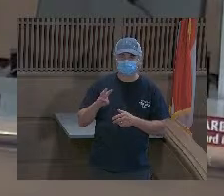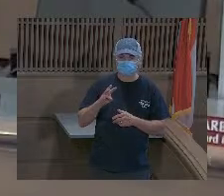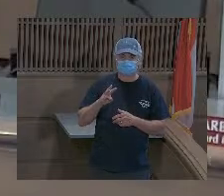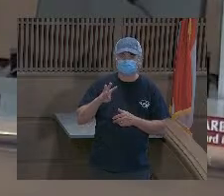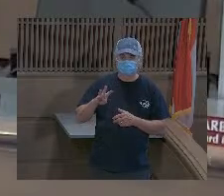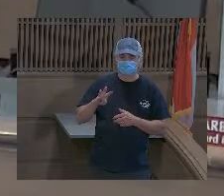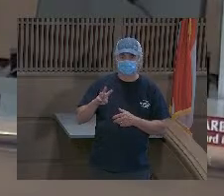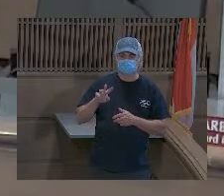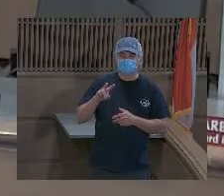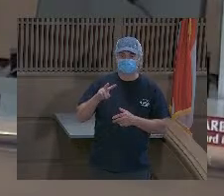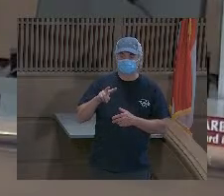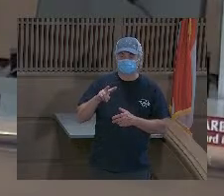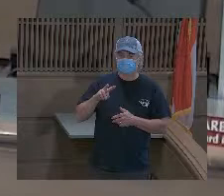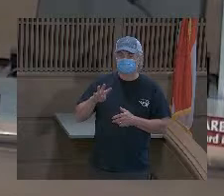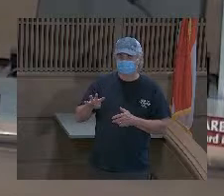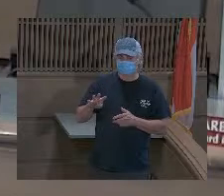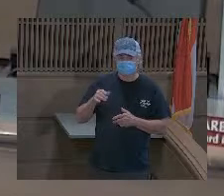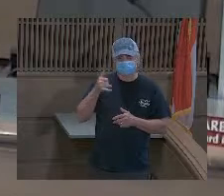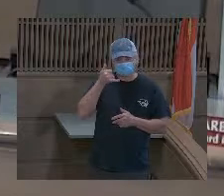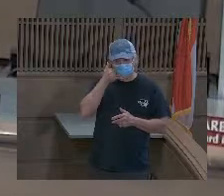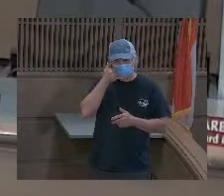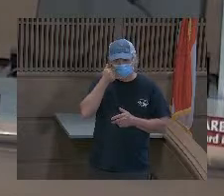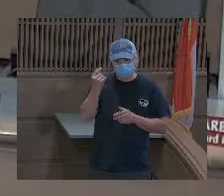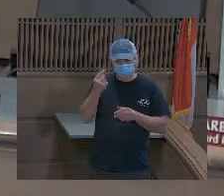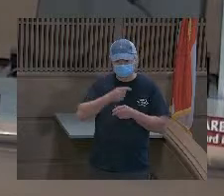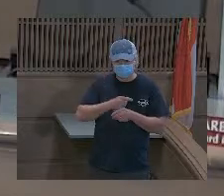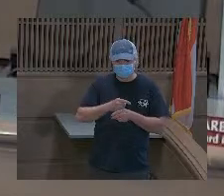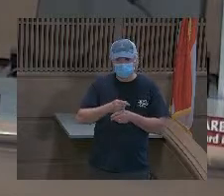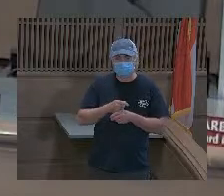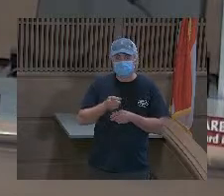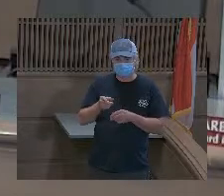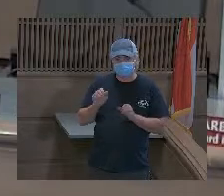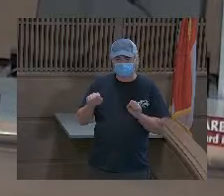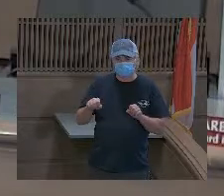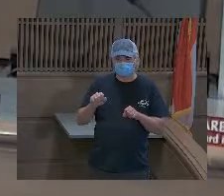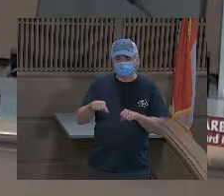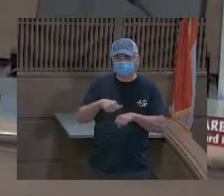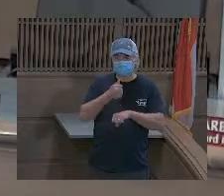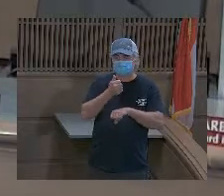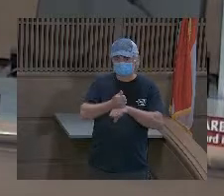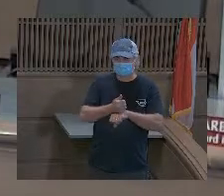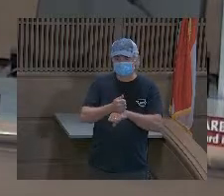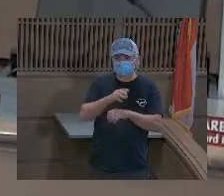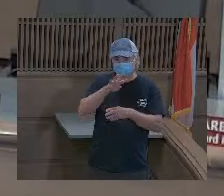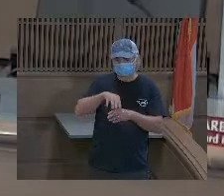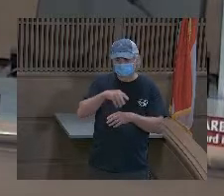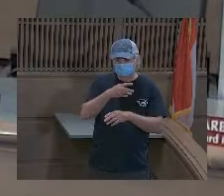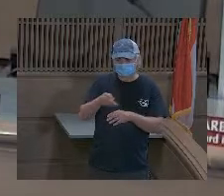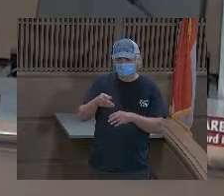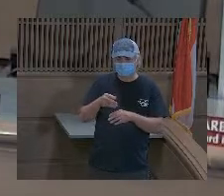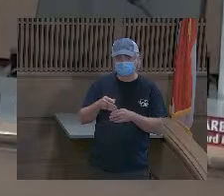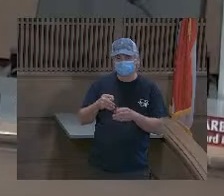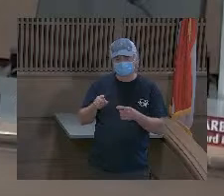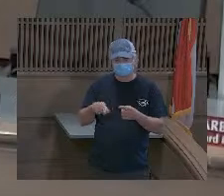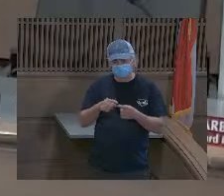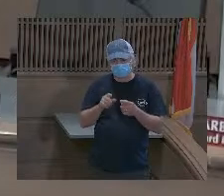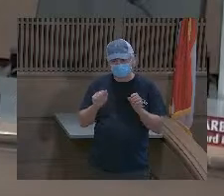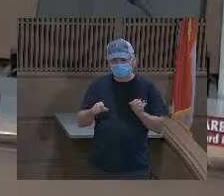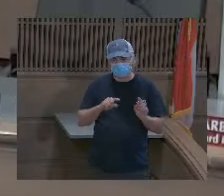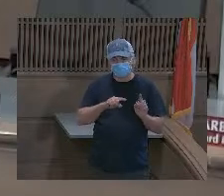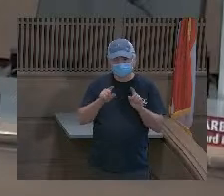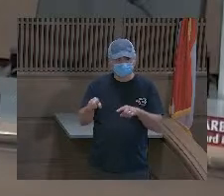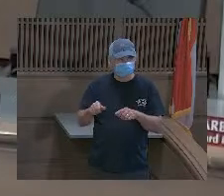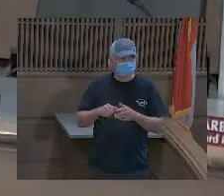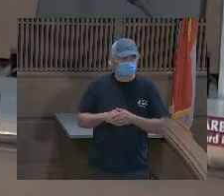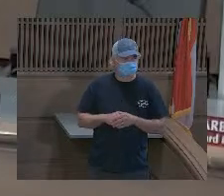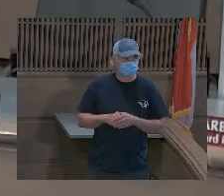638-6424. Call today. If you need a vaccine, they would be happy to either vaccinate you today or set you up an appointment for Monday.